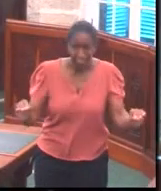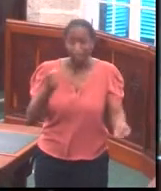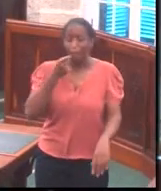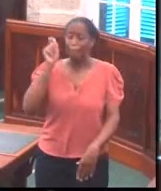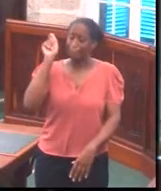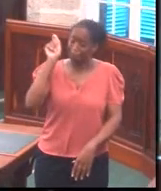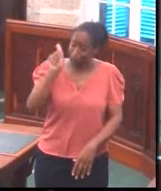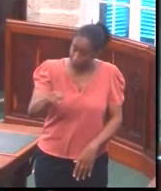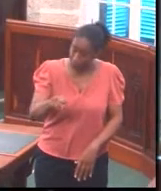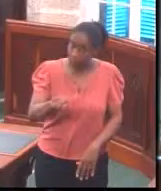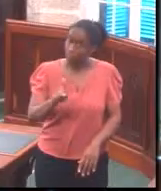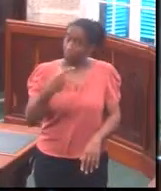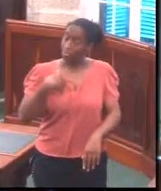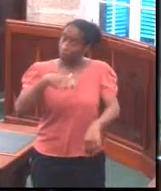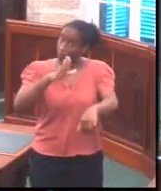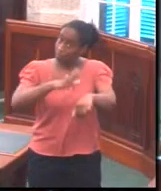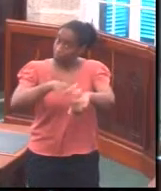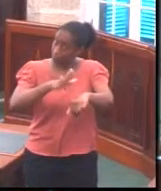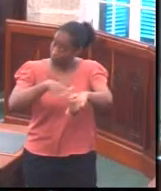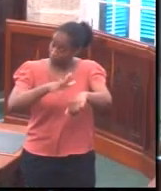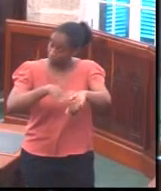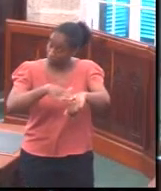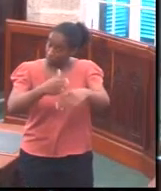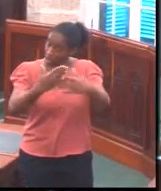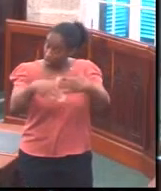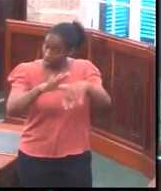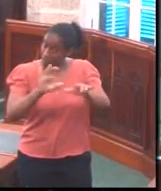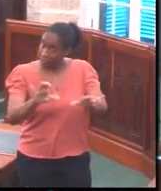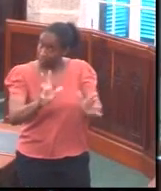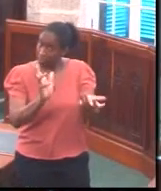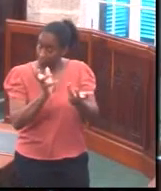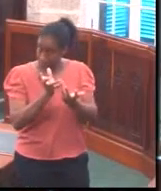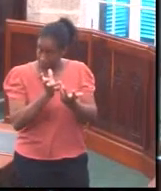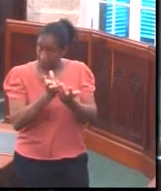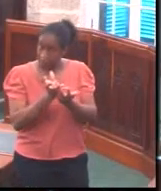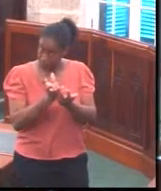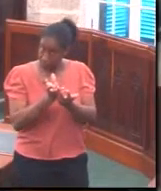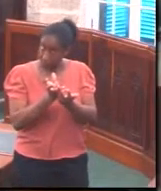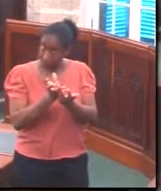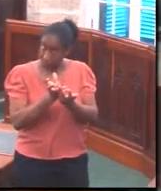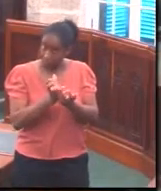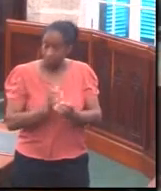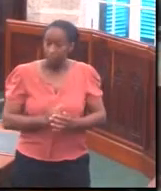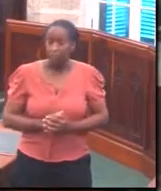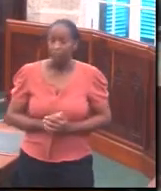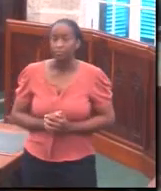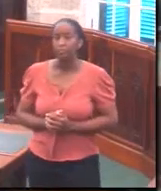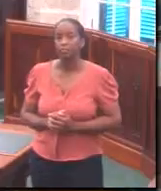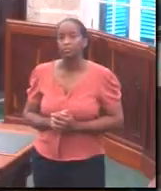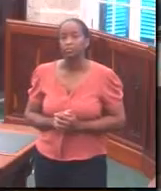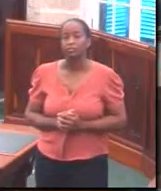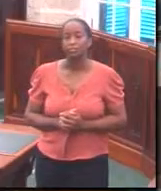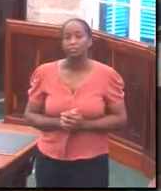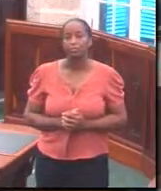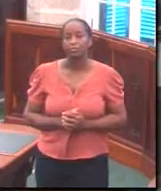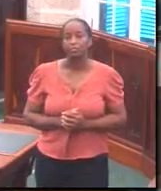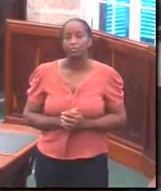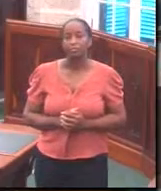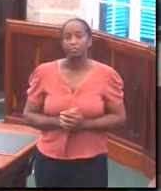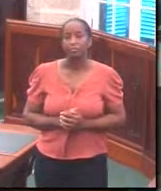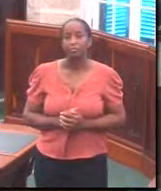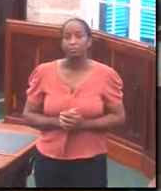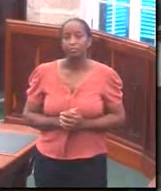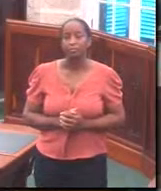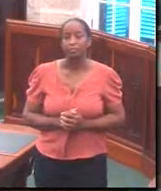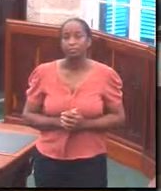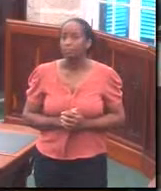guided. Otherwise, your speech might get aborted. I'm going to skin this cat a different way. Try to do that, but the cat will